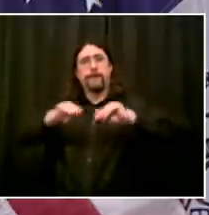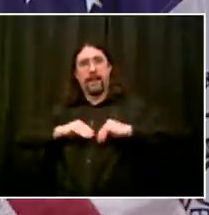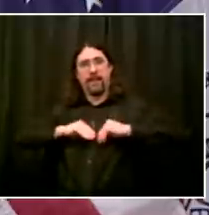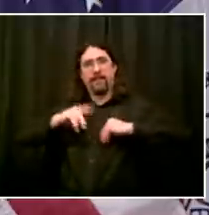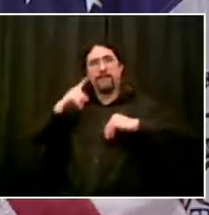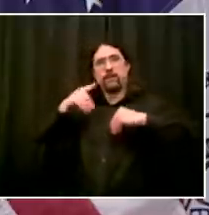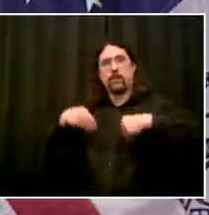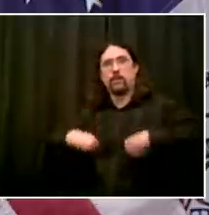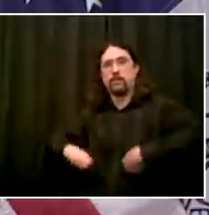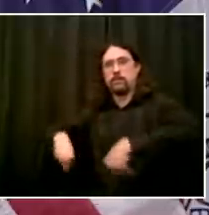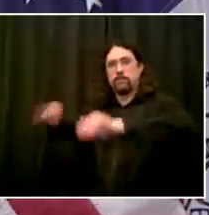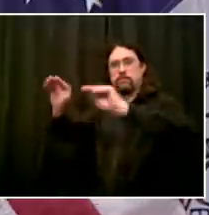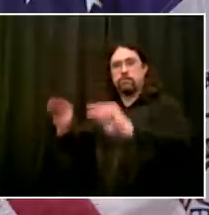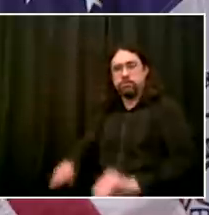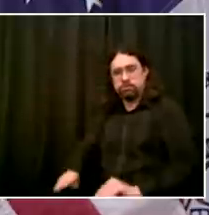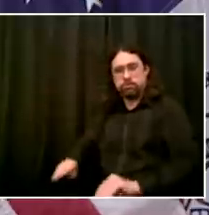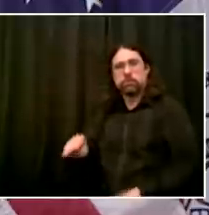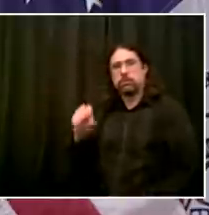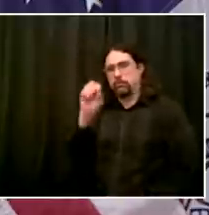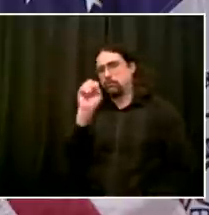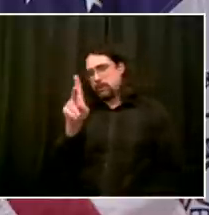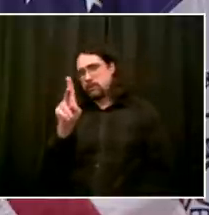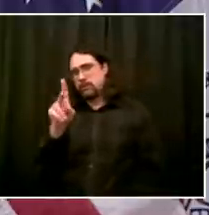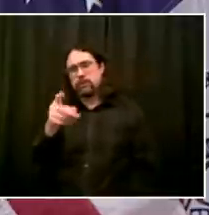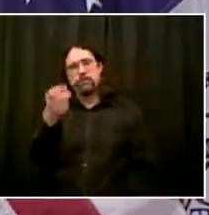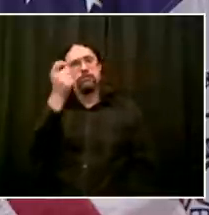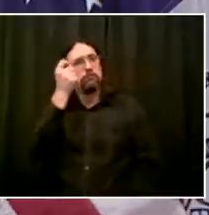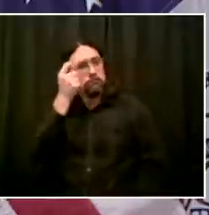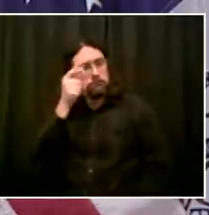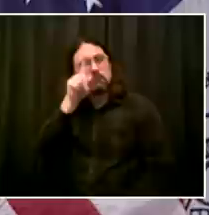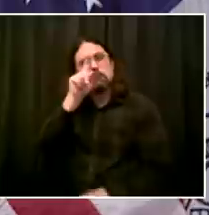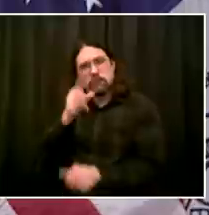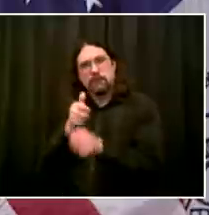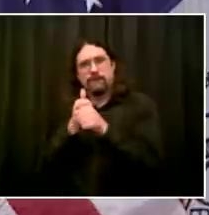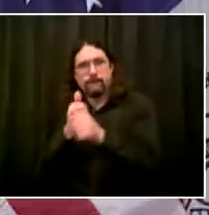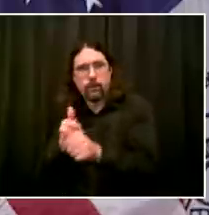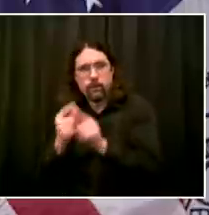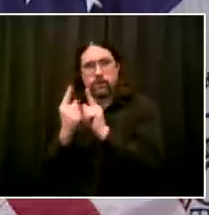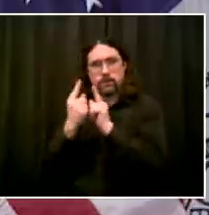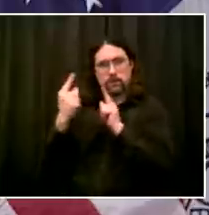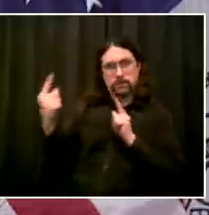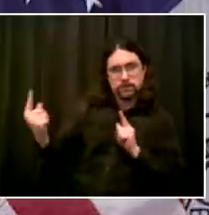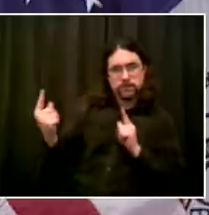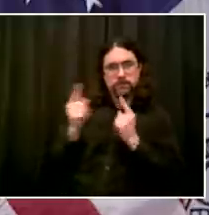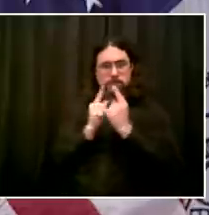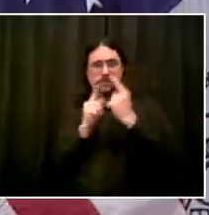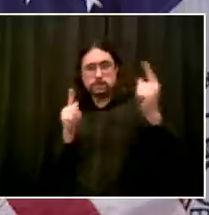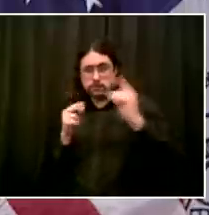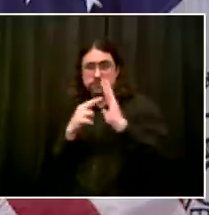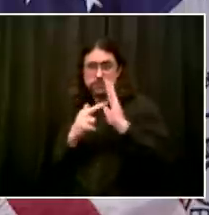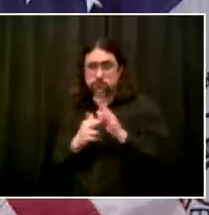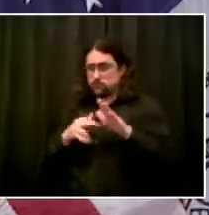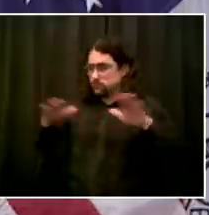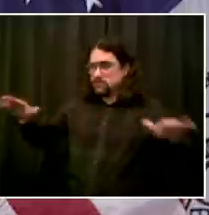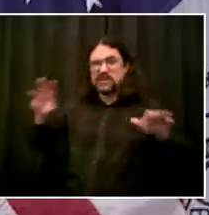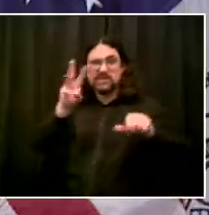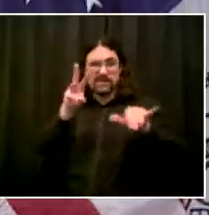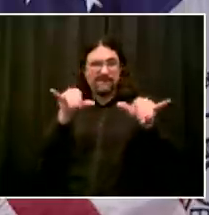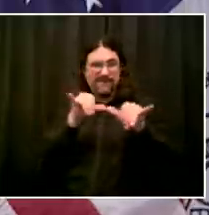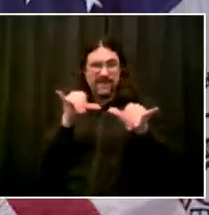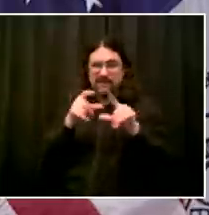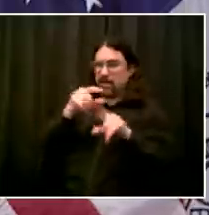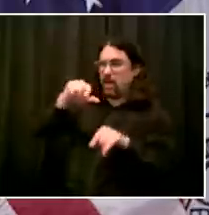So we want to make sure that people who, again, especially folks who live nearby, could take advantage